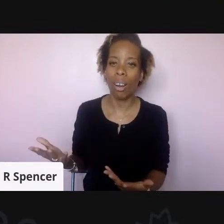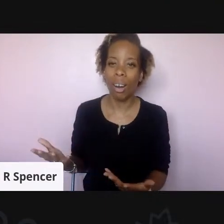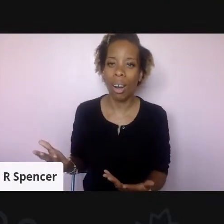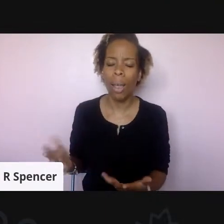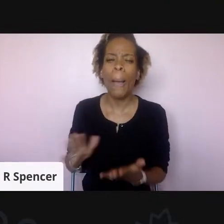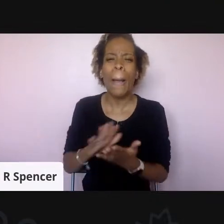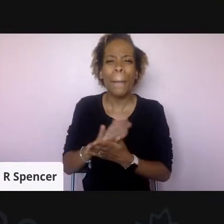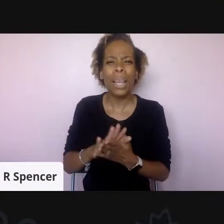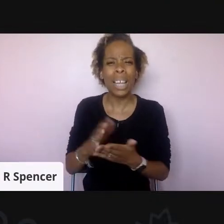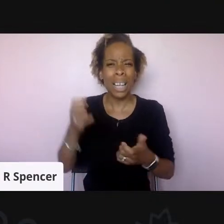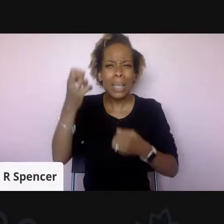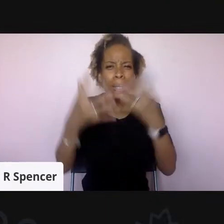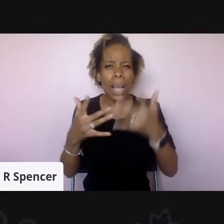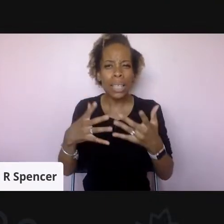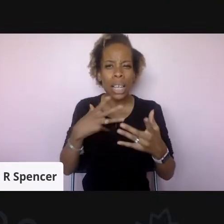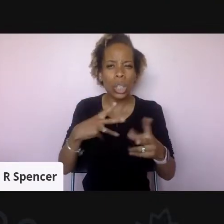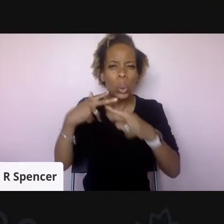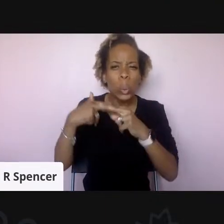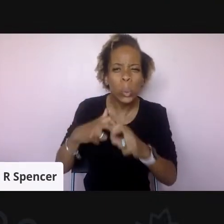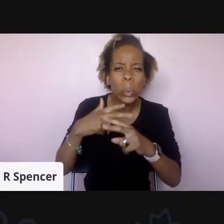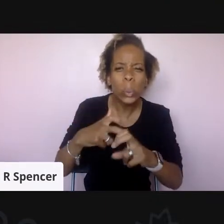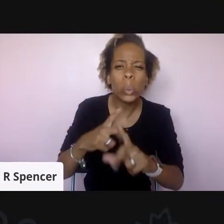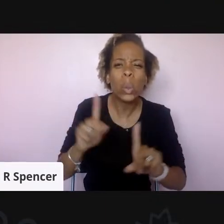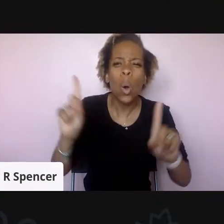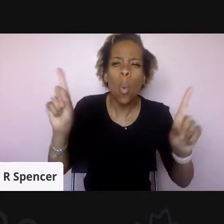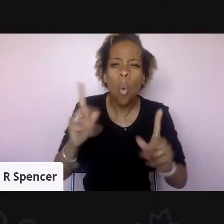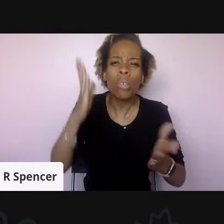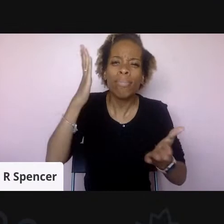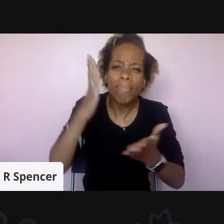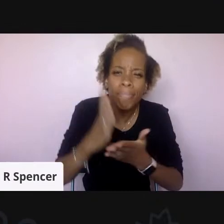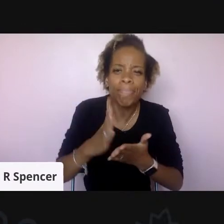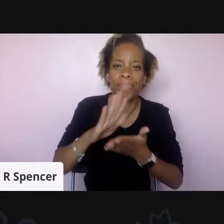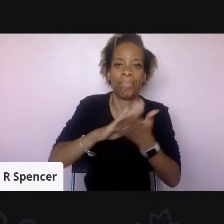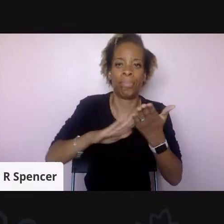unpick data to really reveal this kind of problem.